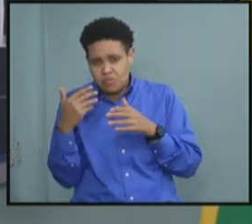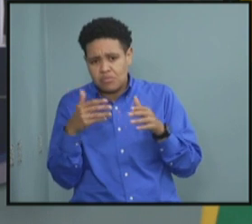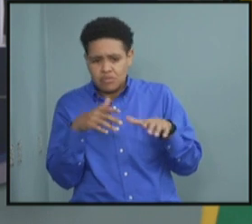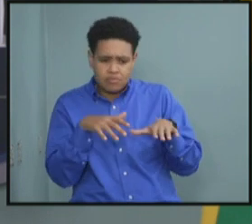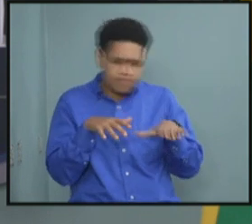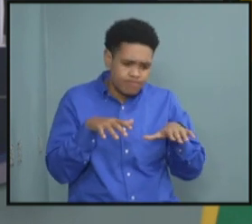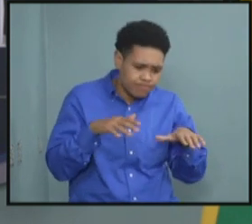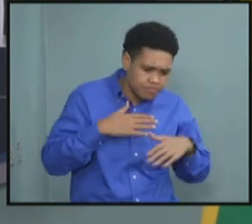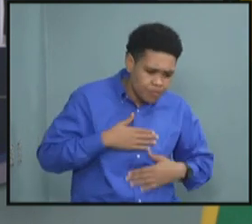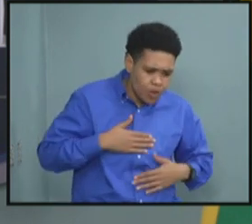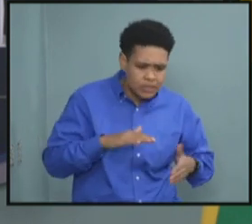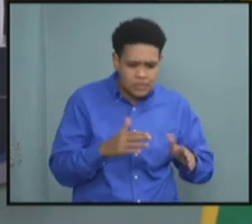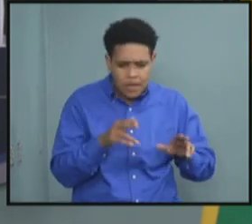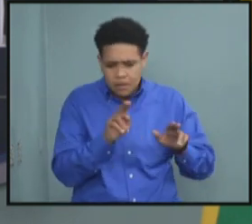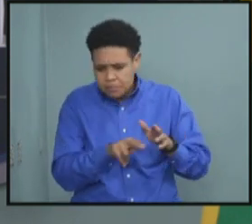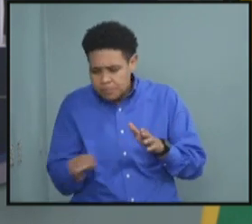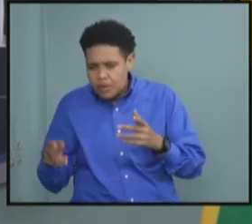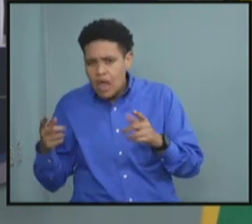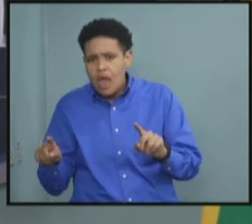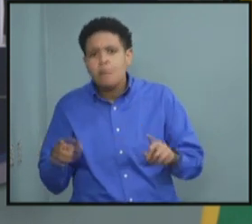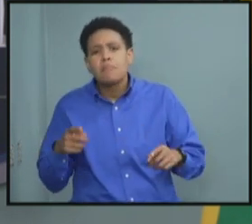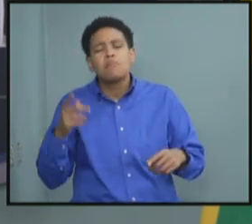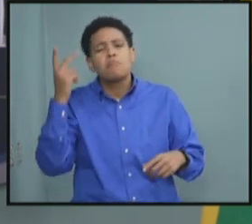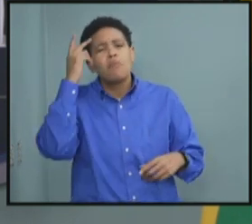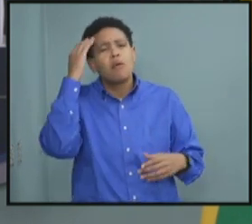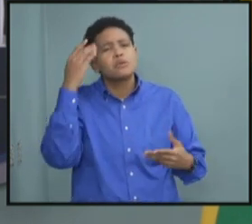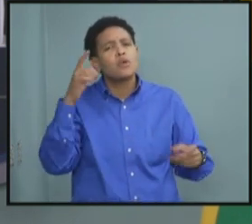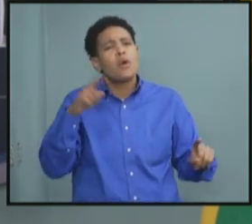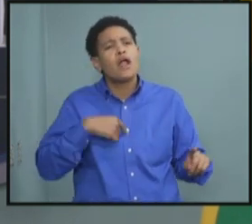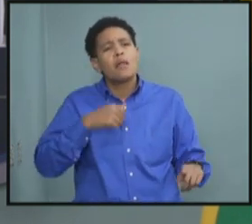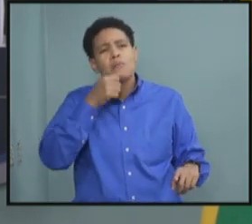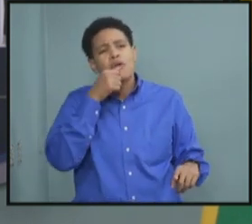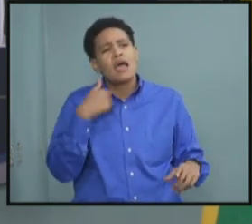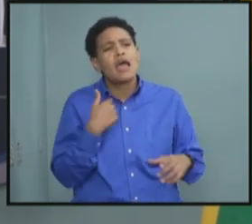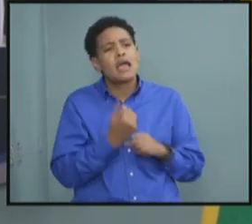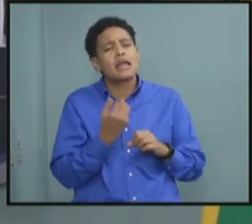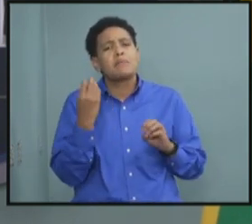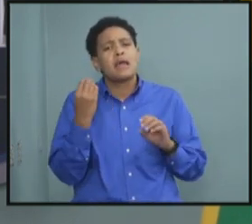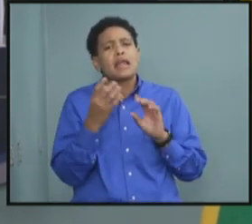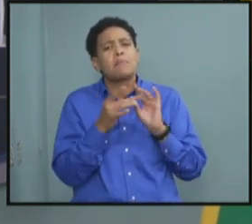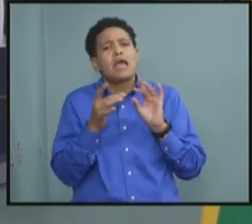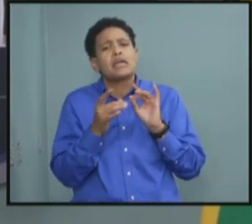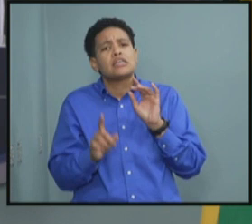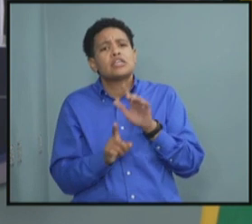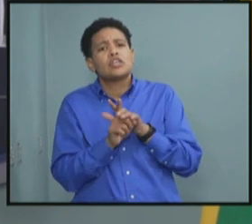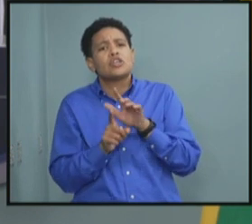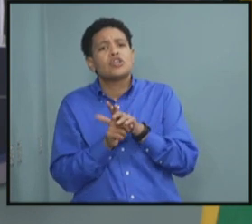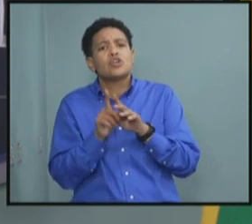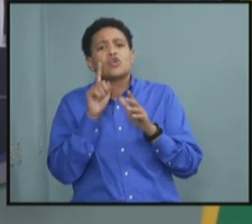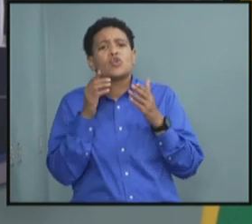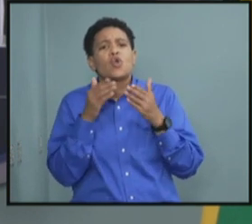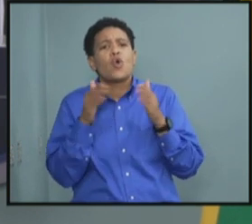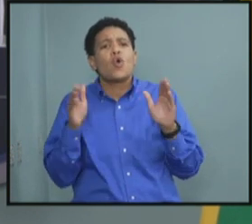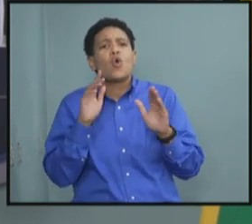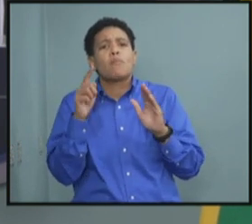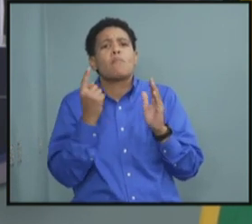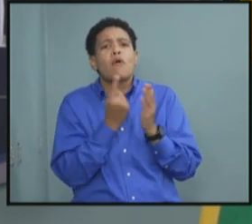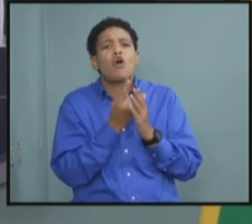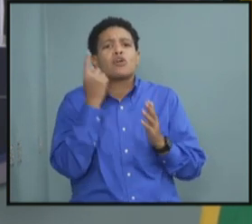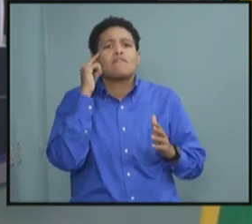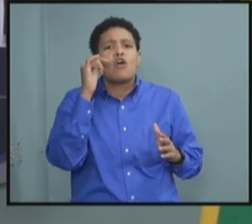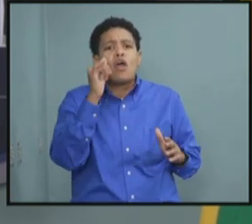is maintained. Prime Minister, while I'm at the microphone, I'm just getting a number of messages. The opening hours